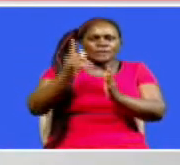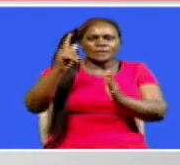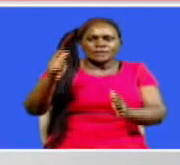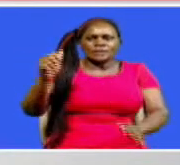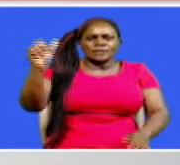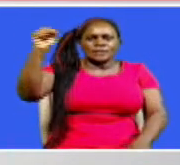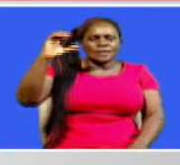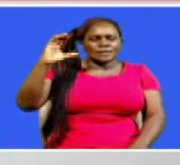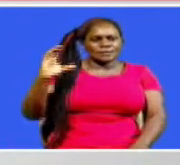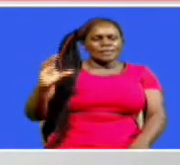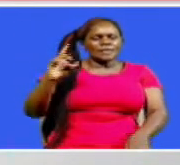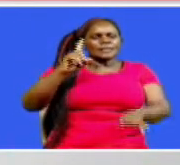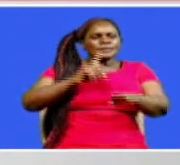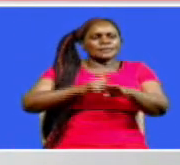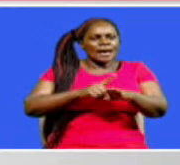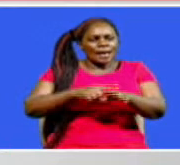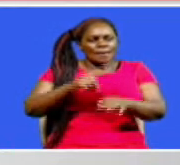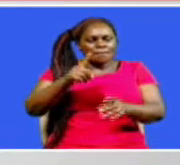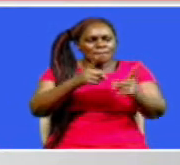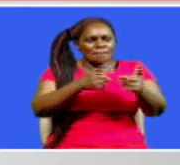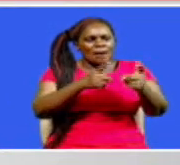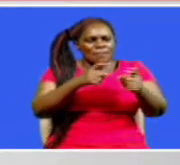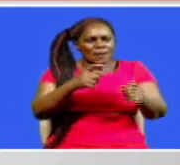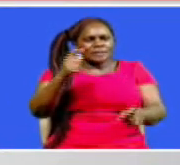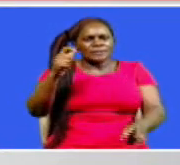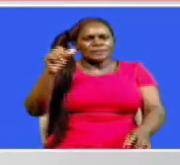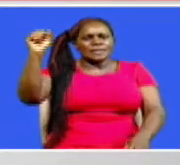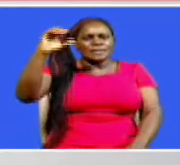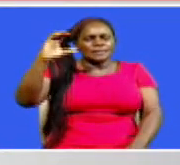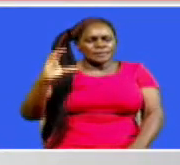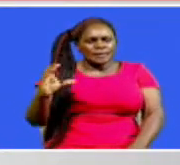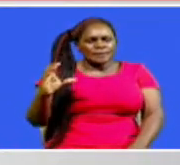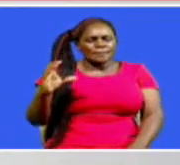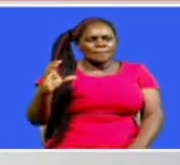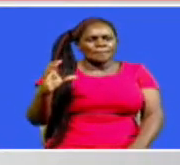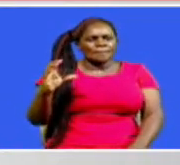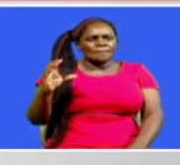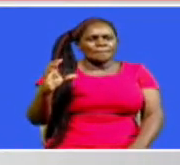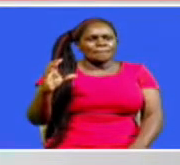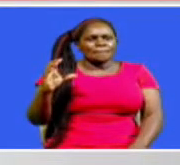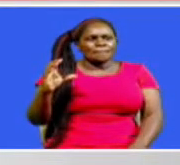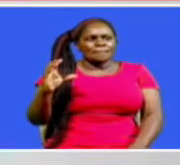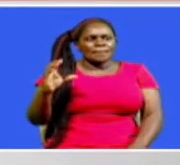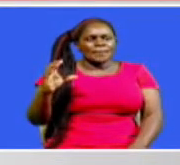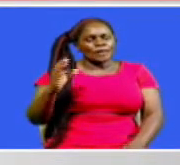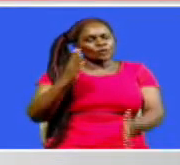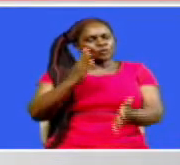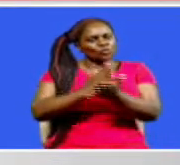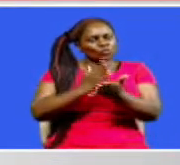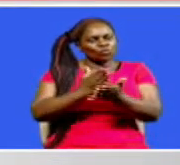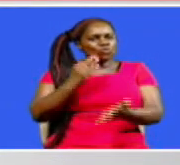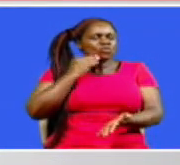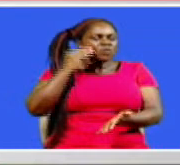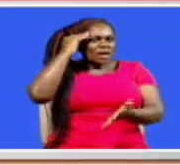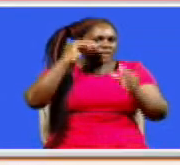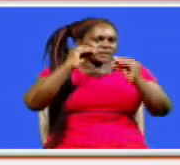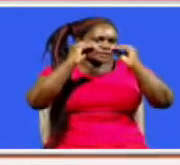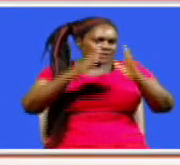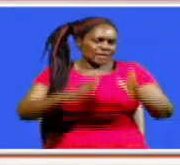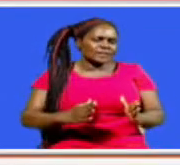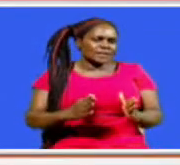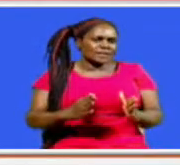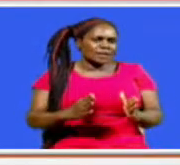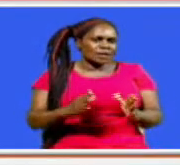Commission. Where we fault the Teacher Service Commission is that even though these heads were taken